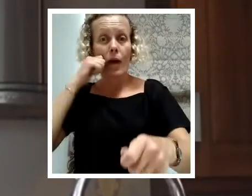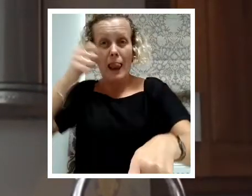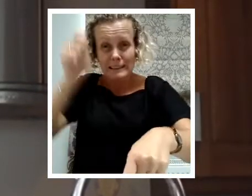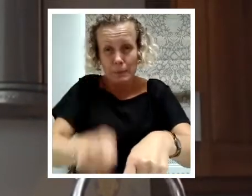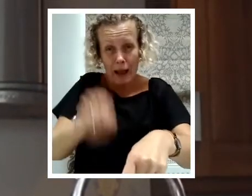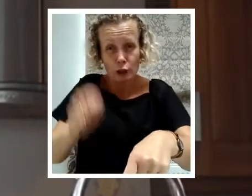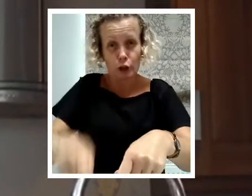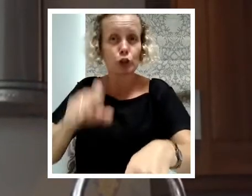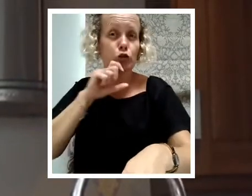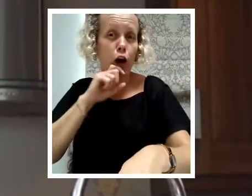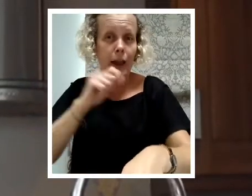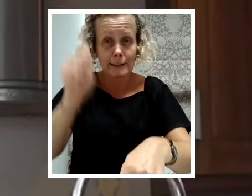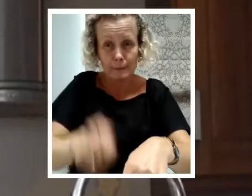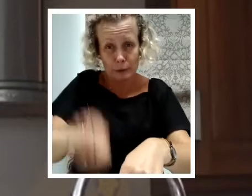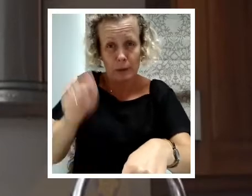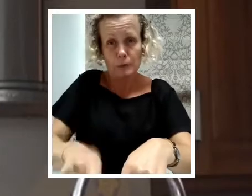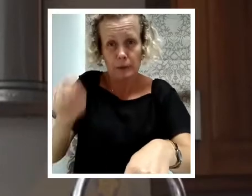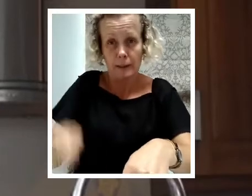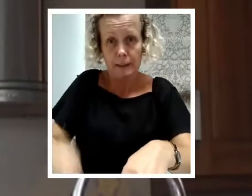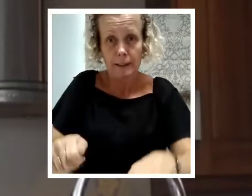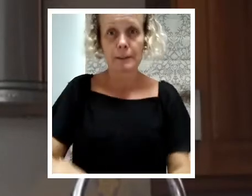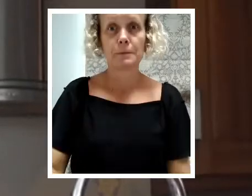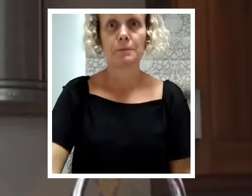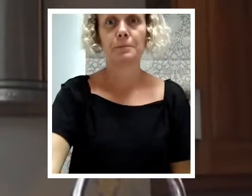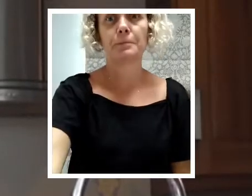little bash. Off we go.